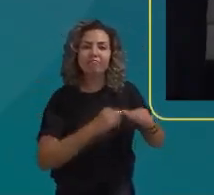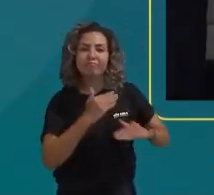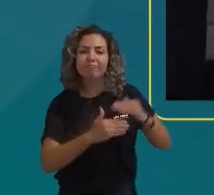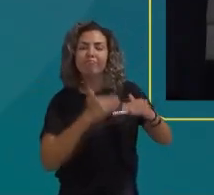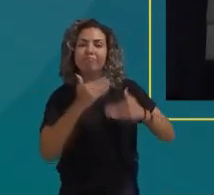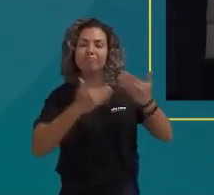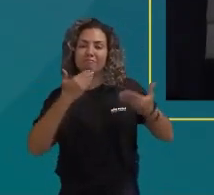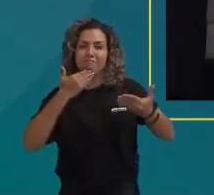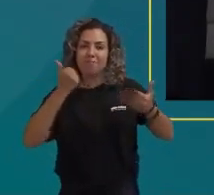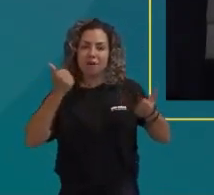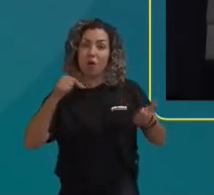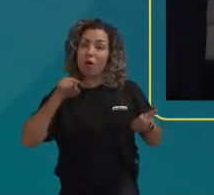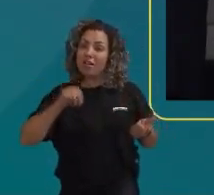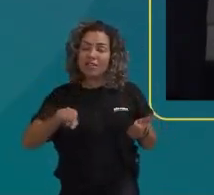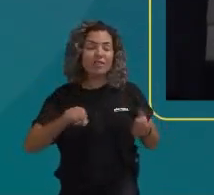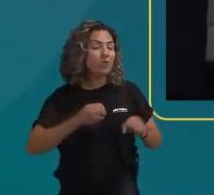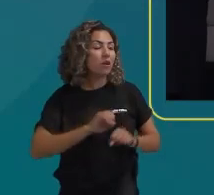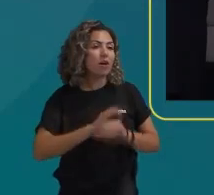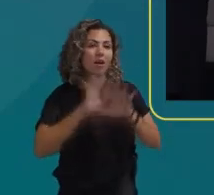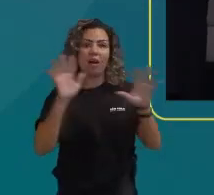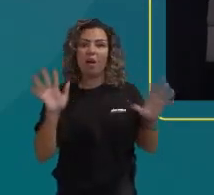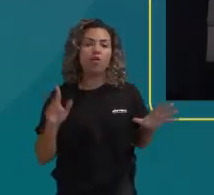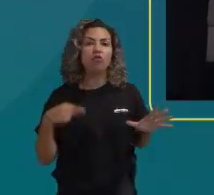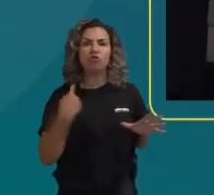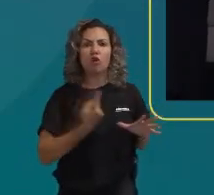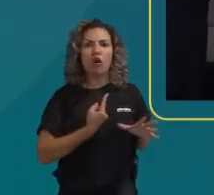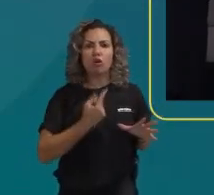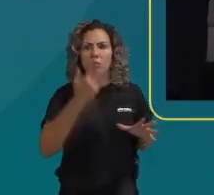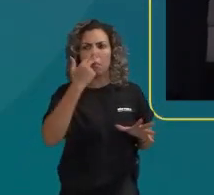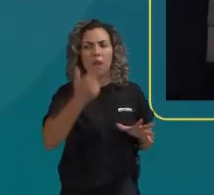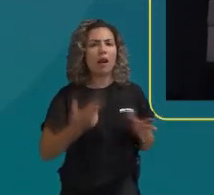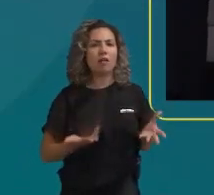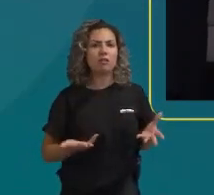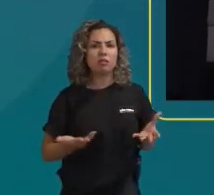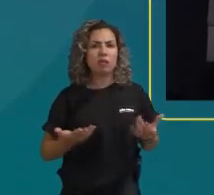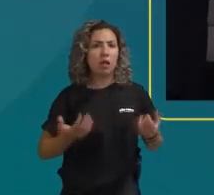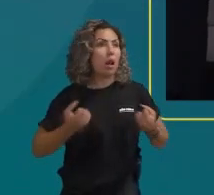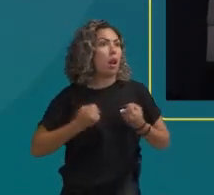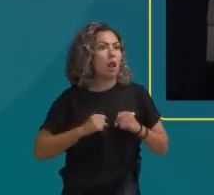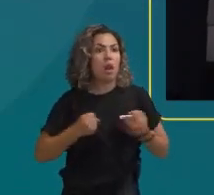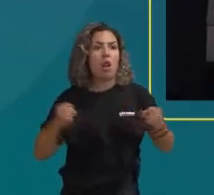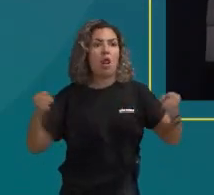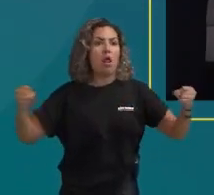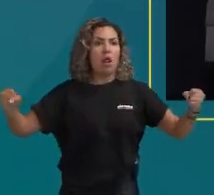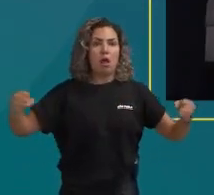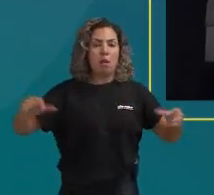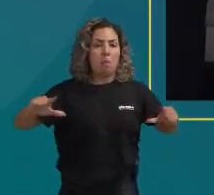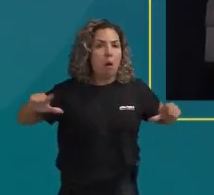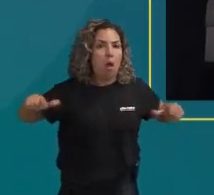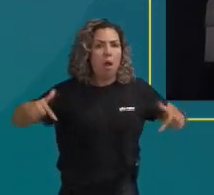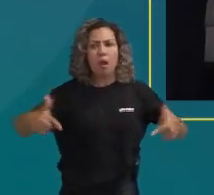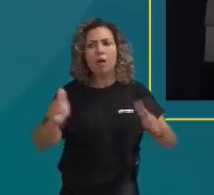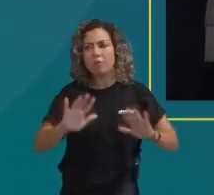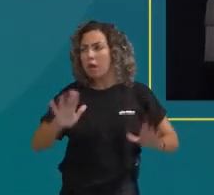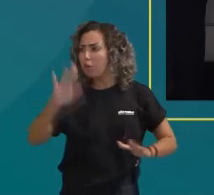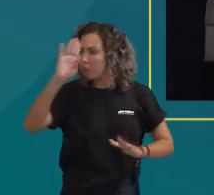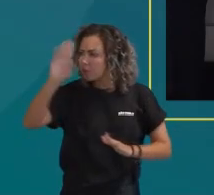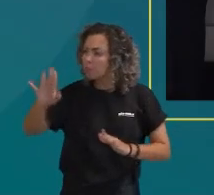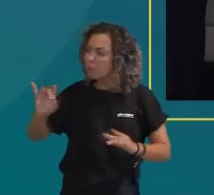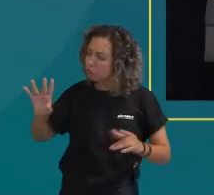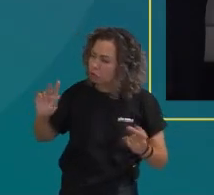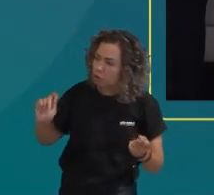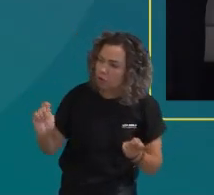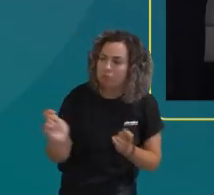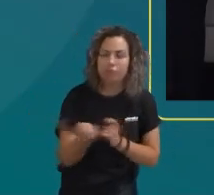doing something great. We are only restoring. We also have another project for all the six canals taken together. The name of